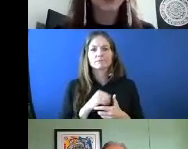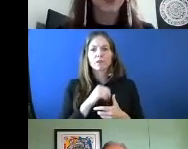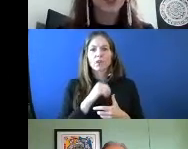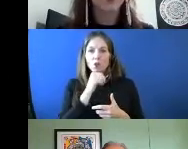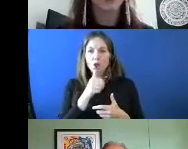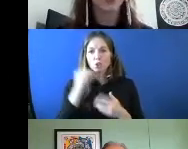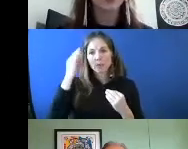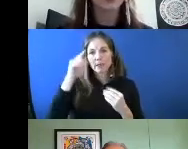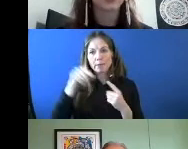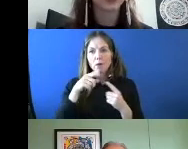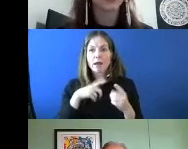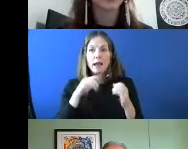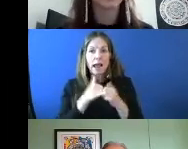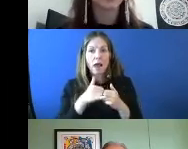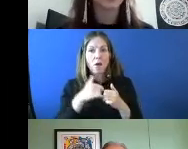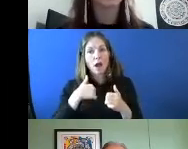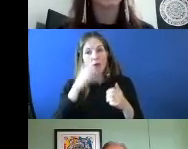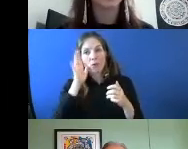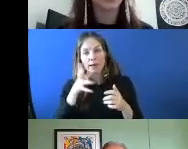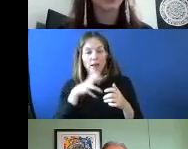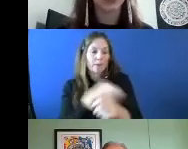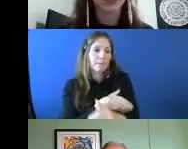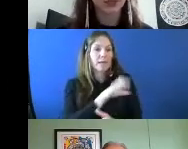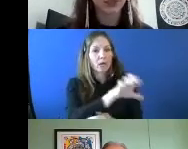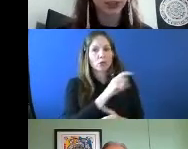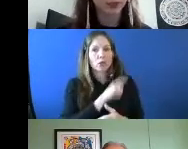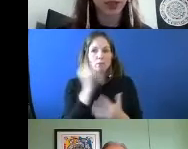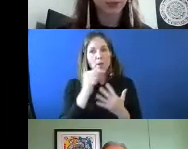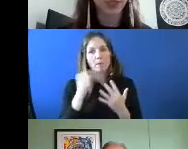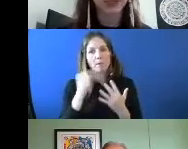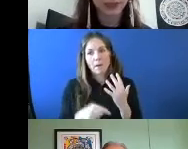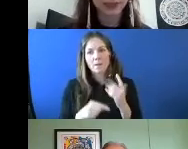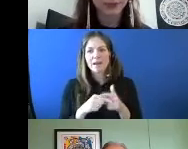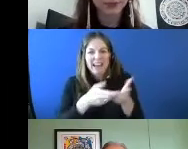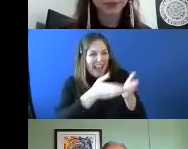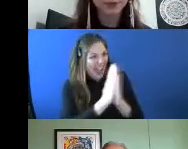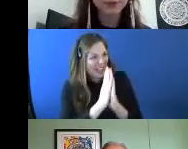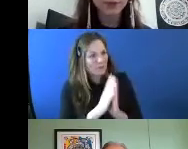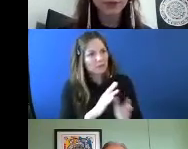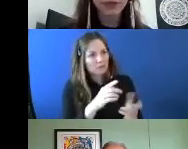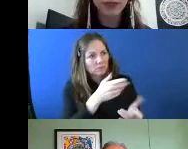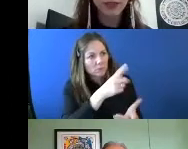but to let them tell us, you know, what do they need? What do they want out of this research process?